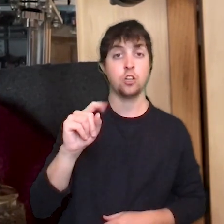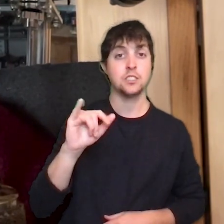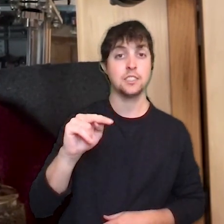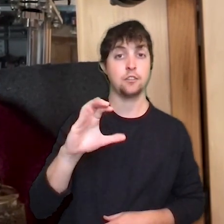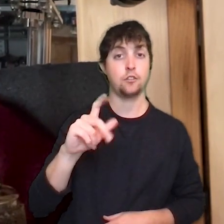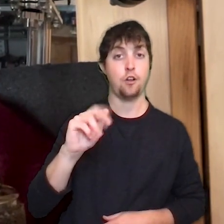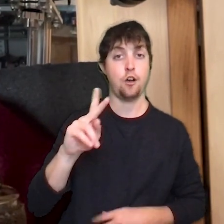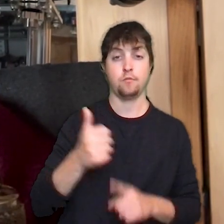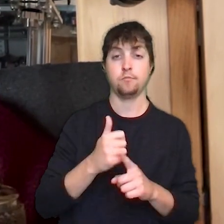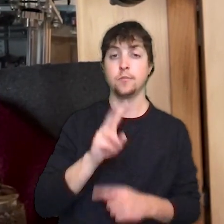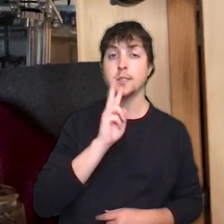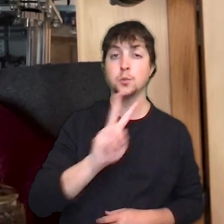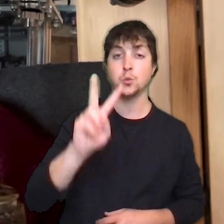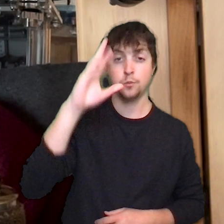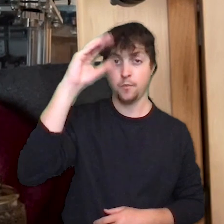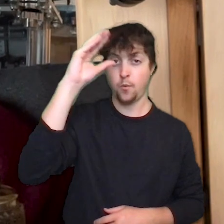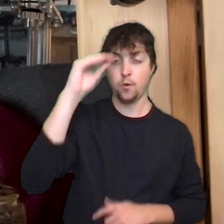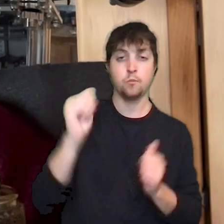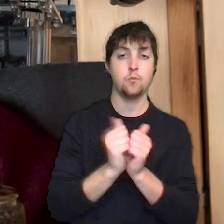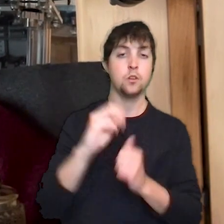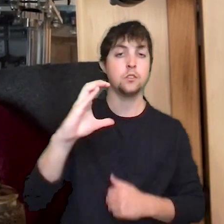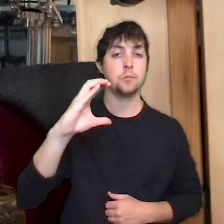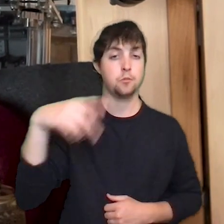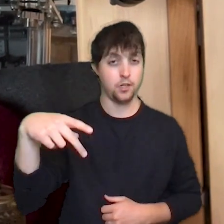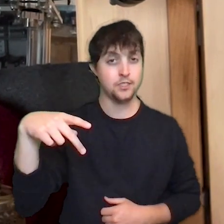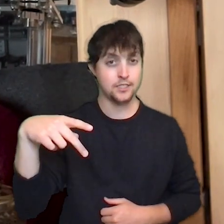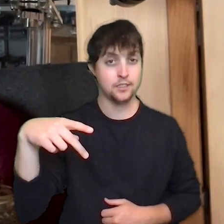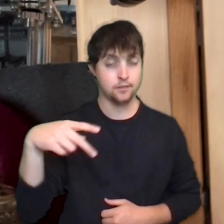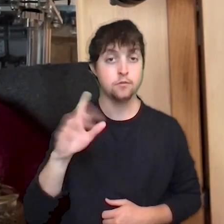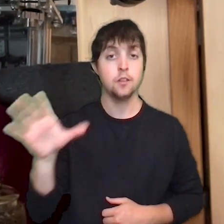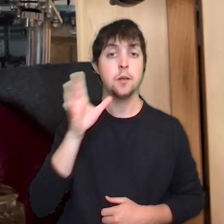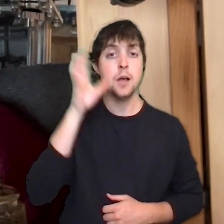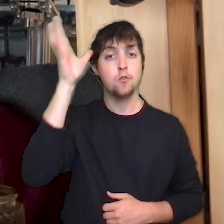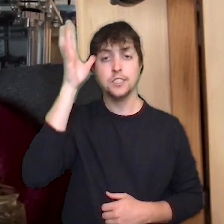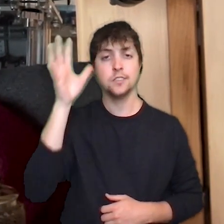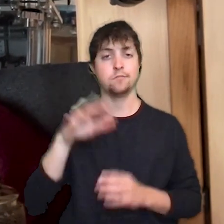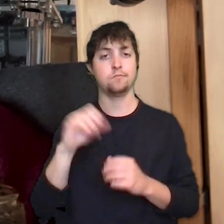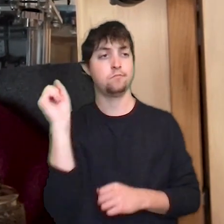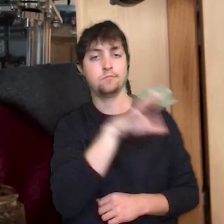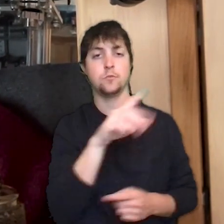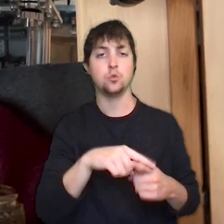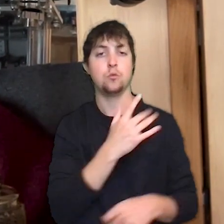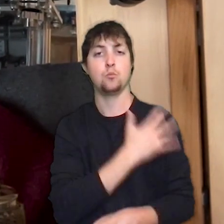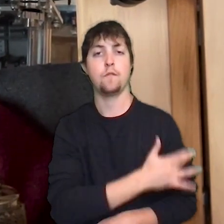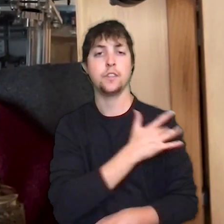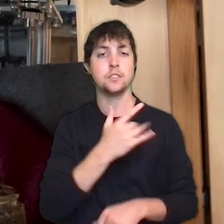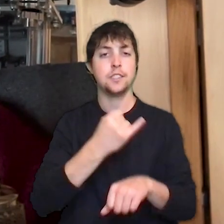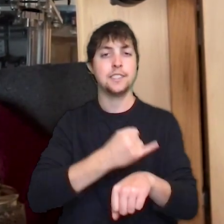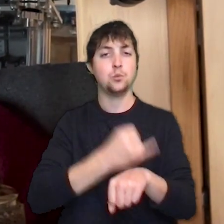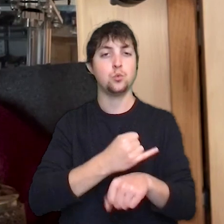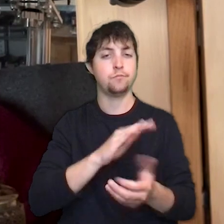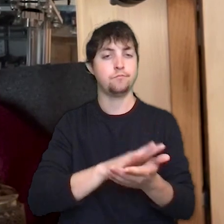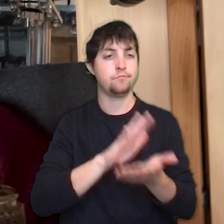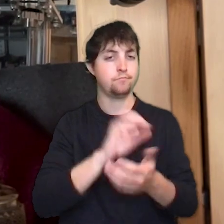Justin Clark was a 2-year-old boy with cerebral palsy when his parents deposited him at